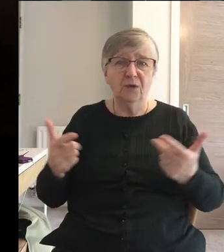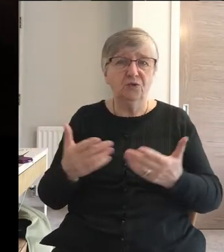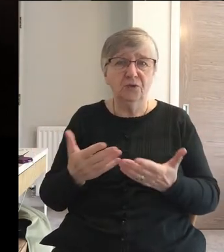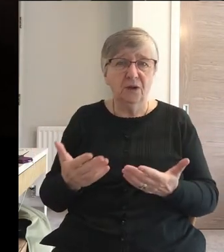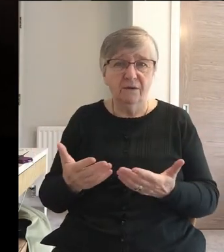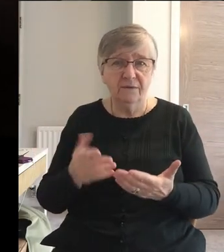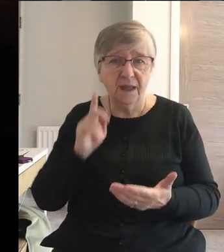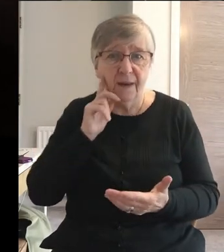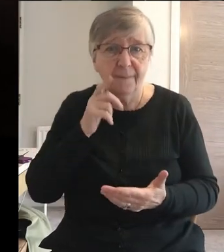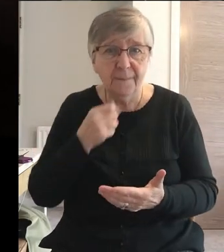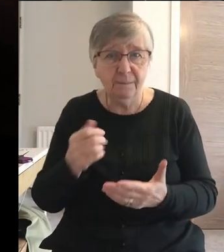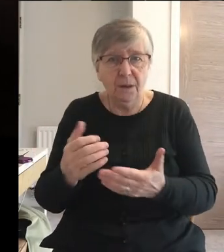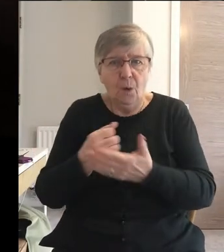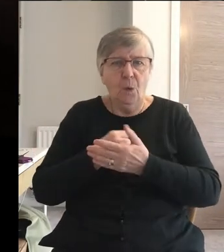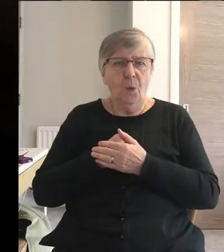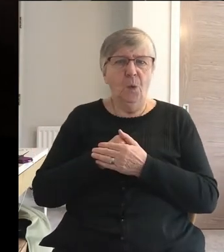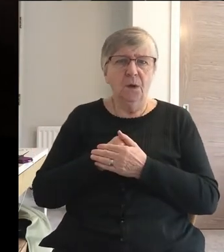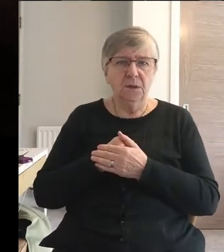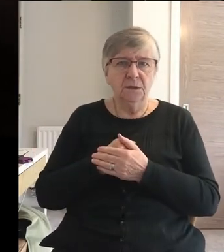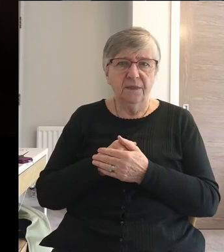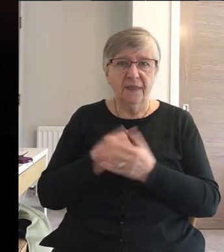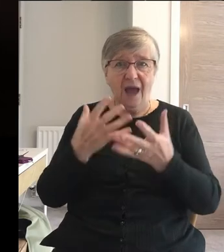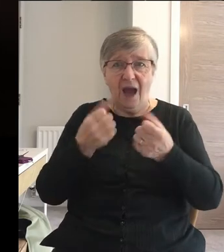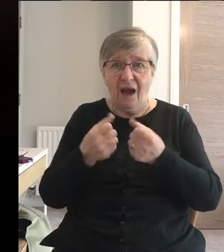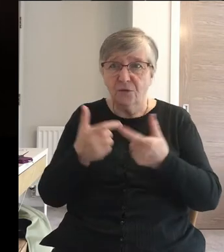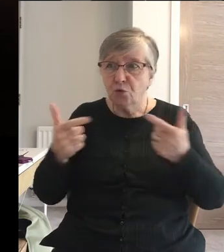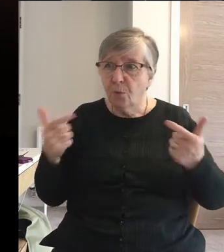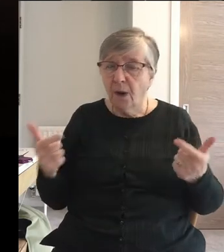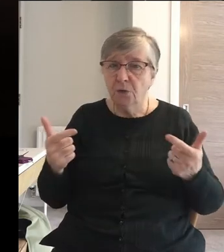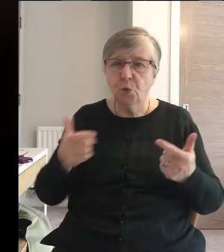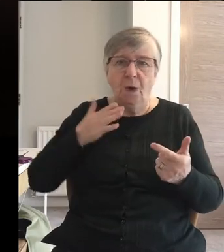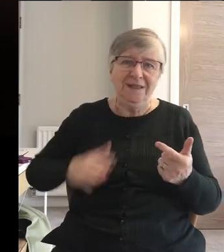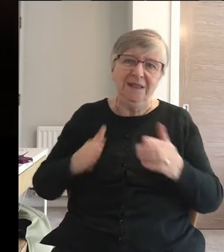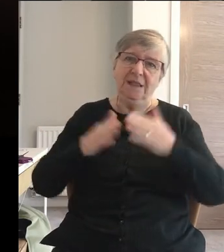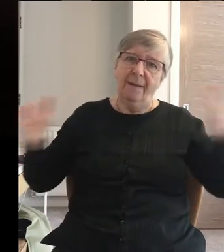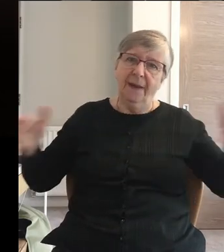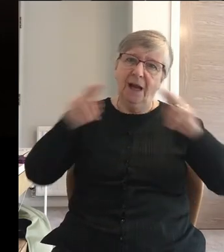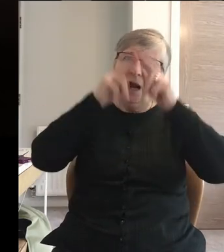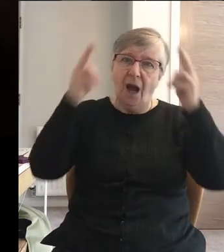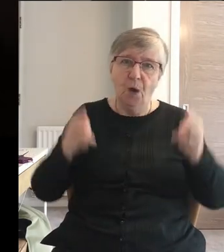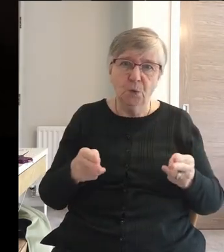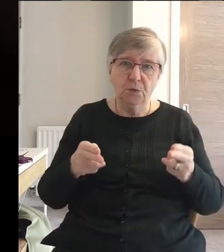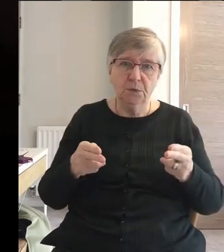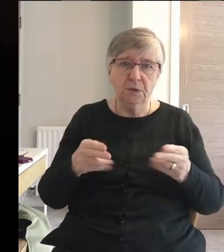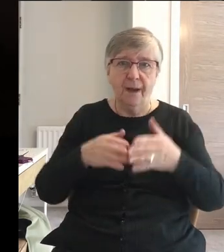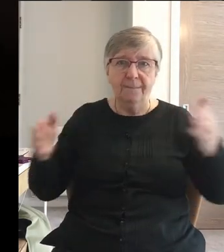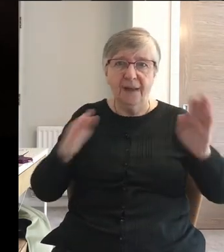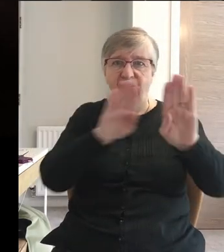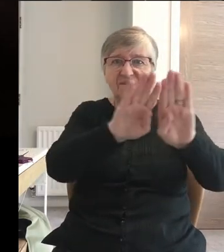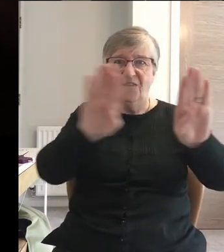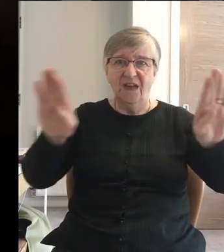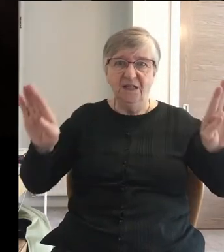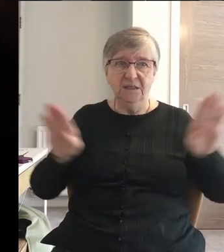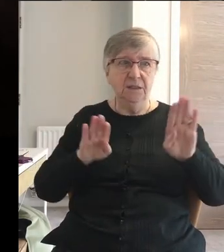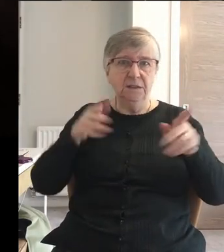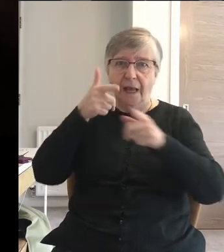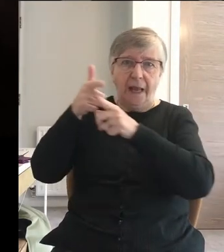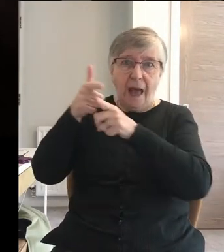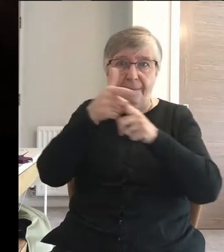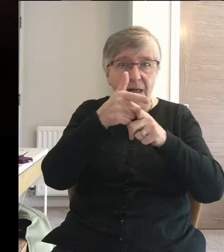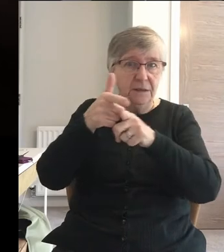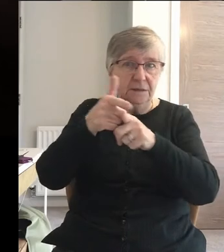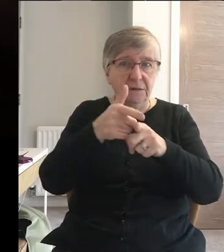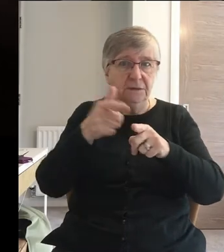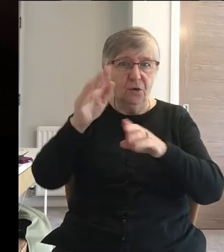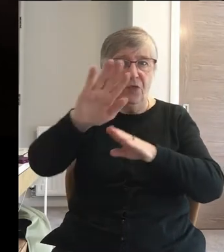And then people hoard to the extent that they have so much, a bigger house and everything else, they have to put bigger fences and security cameras and